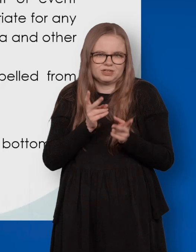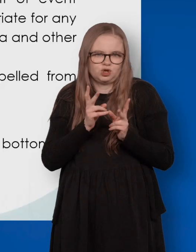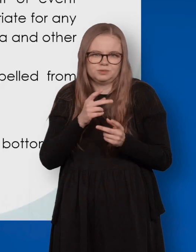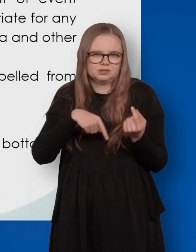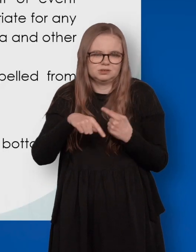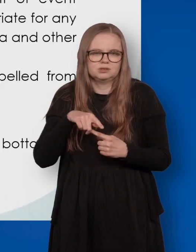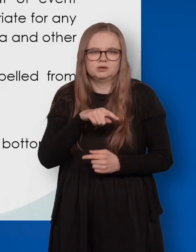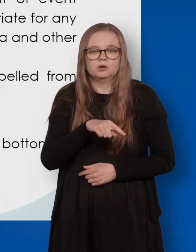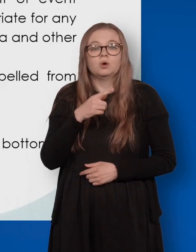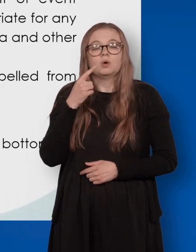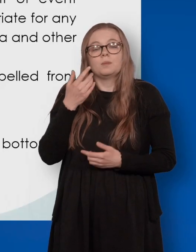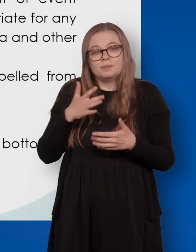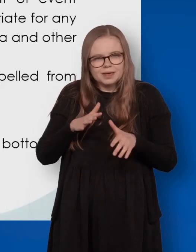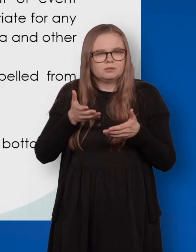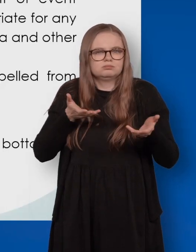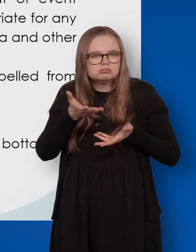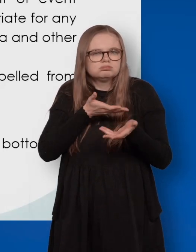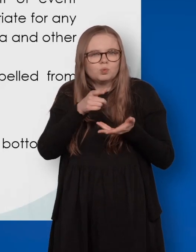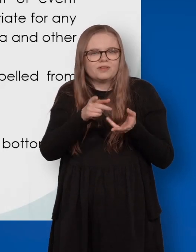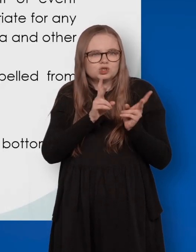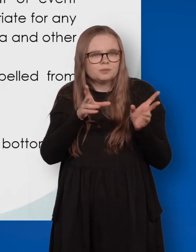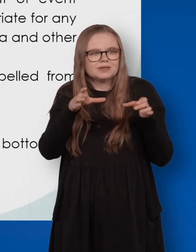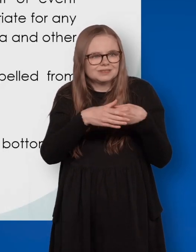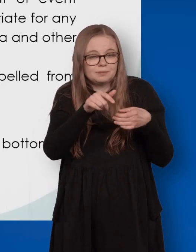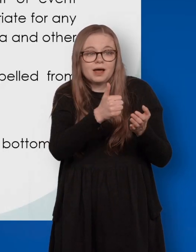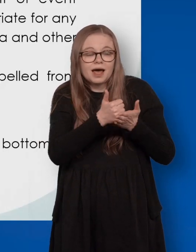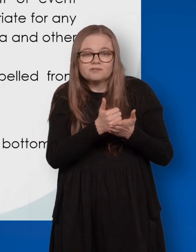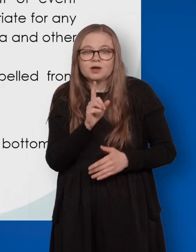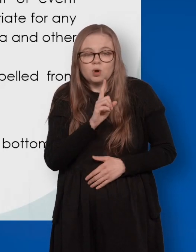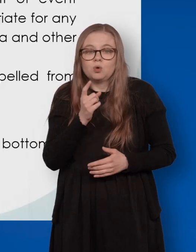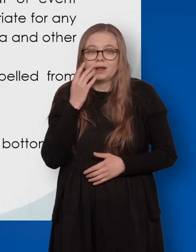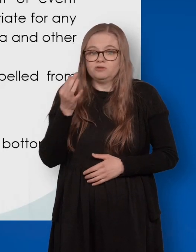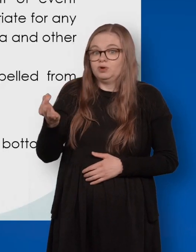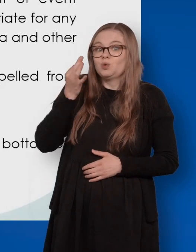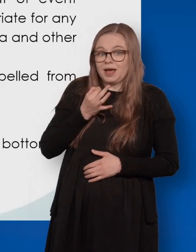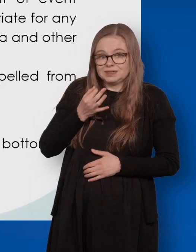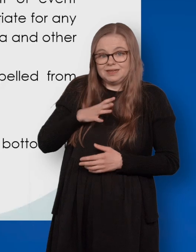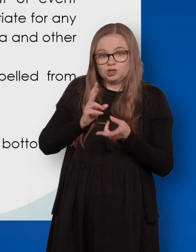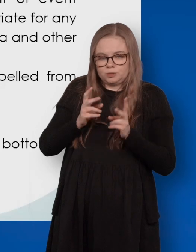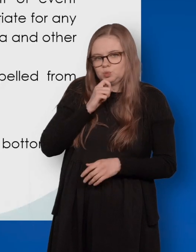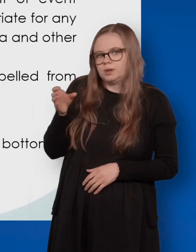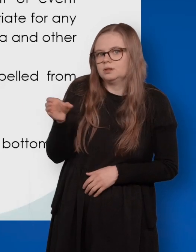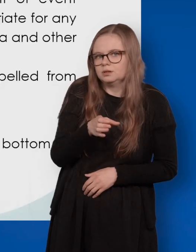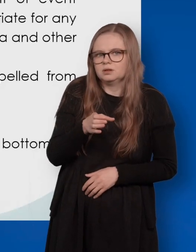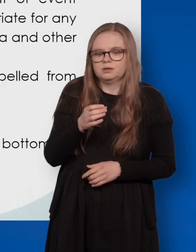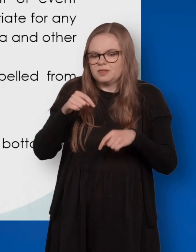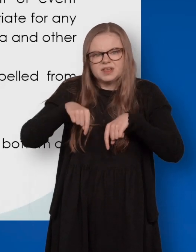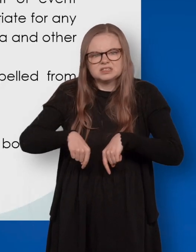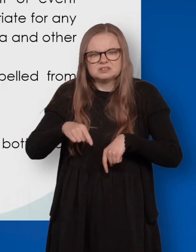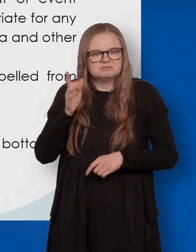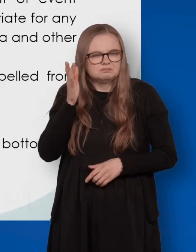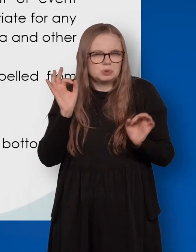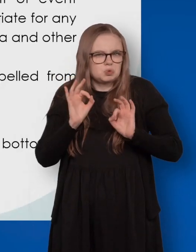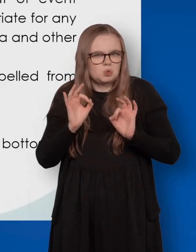when we discuss that with the interpreters, then they've advised to do it on request. There's been no request for one this